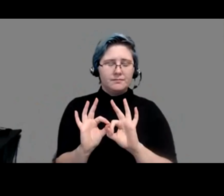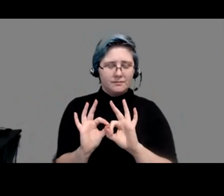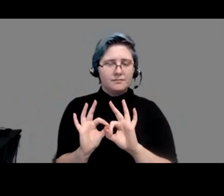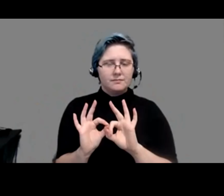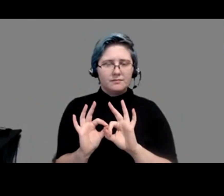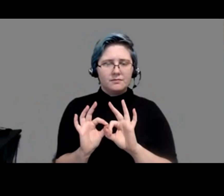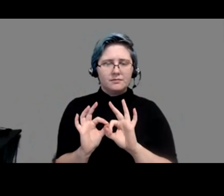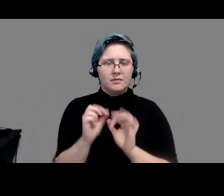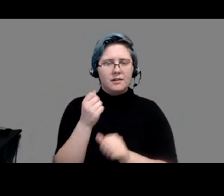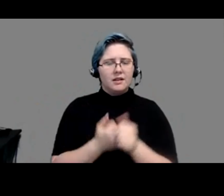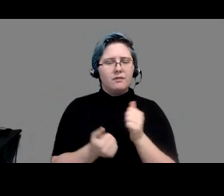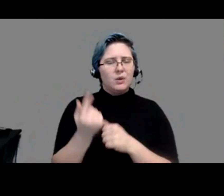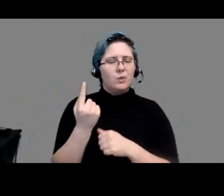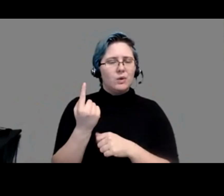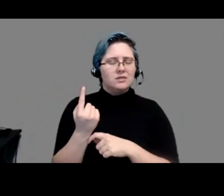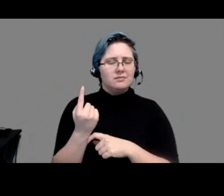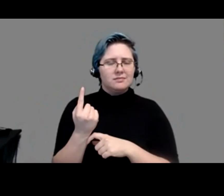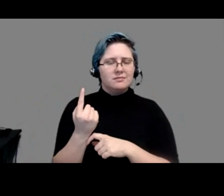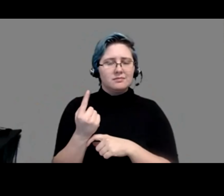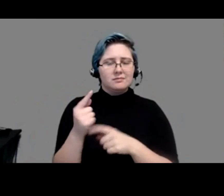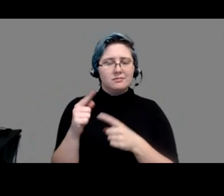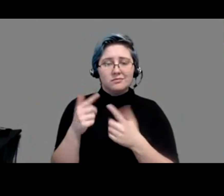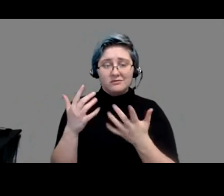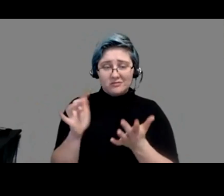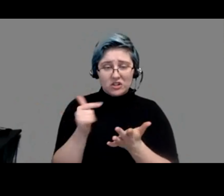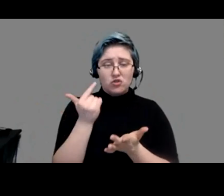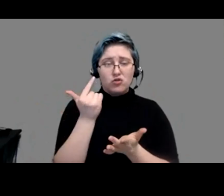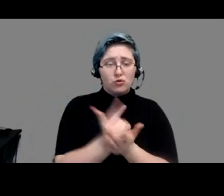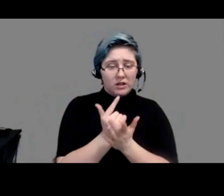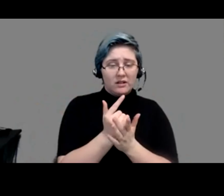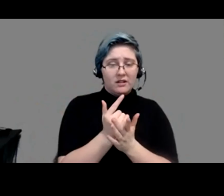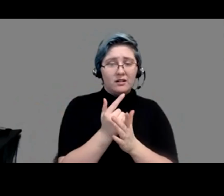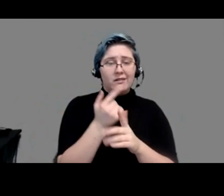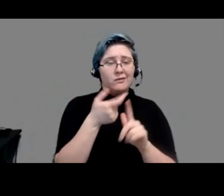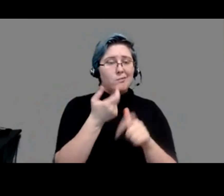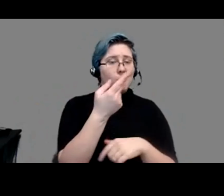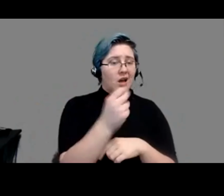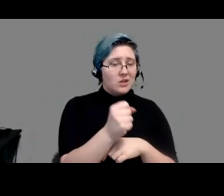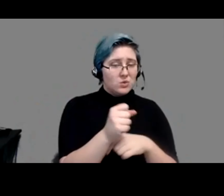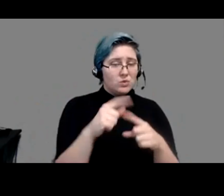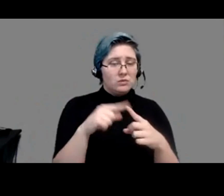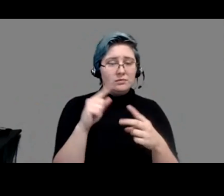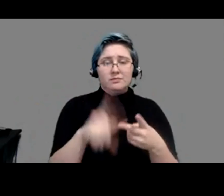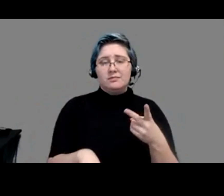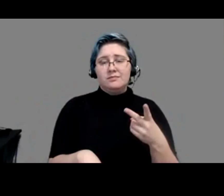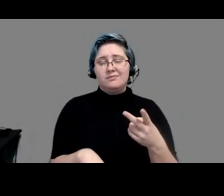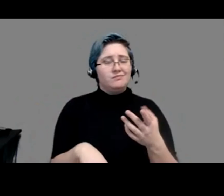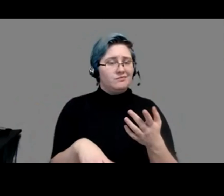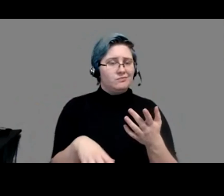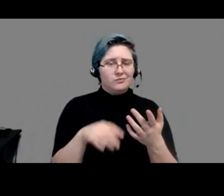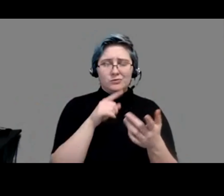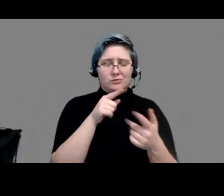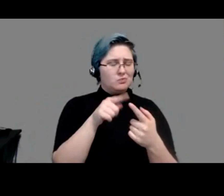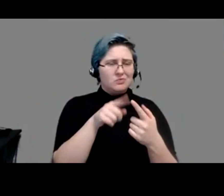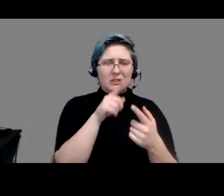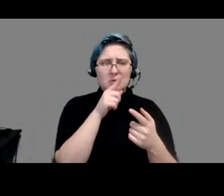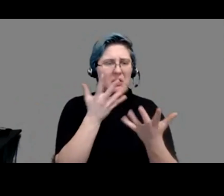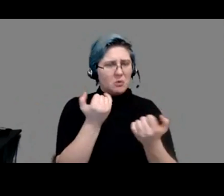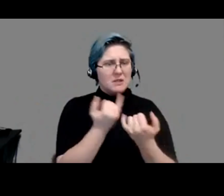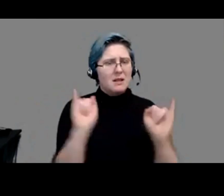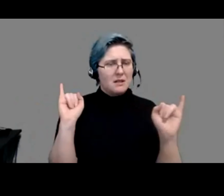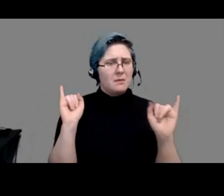And everybody that's either graduating from high school is looking to be